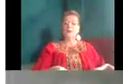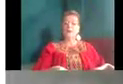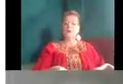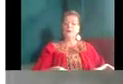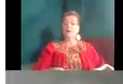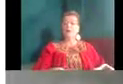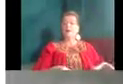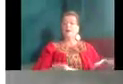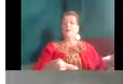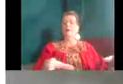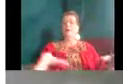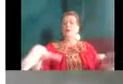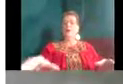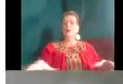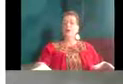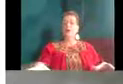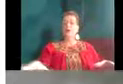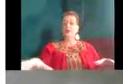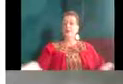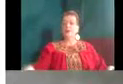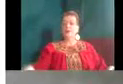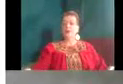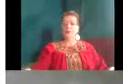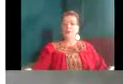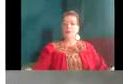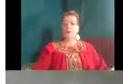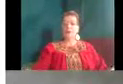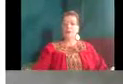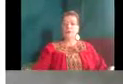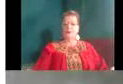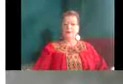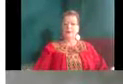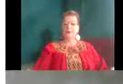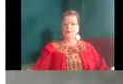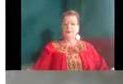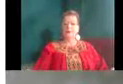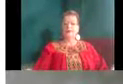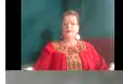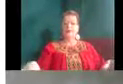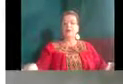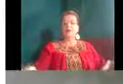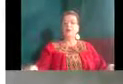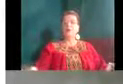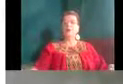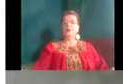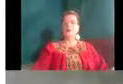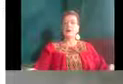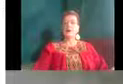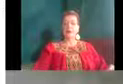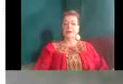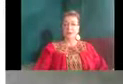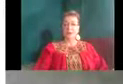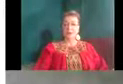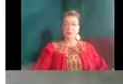communication they have a whole section of their website devoted to COVID-19 and being able to communicate